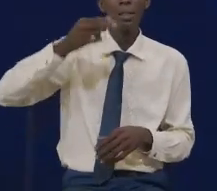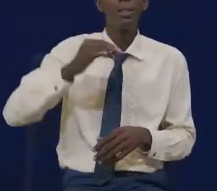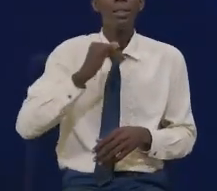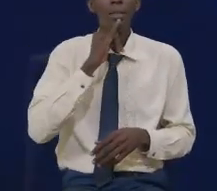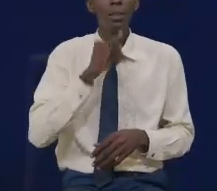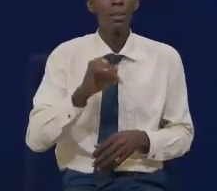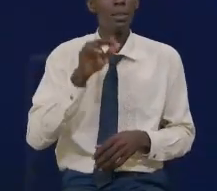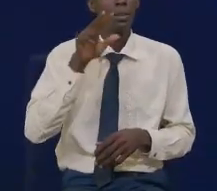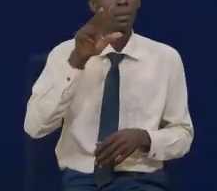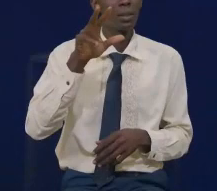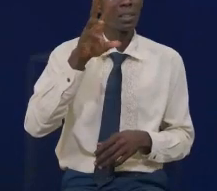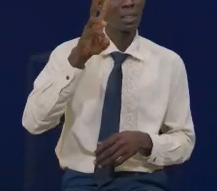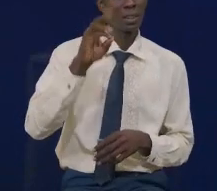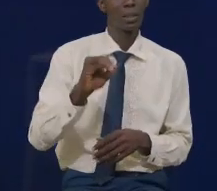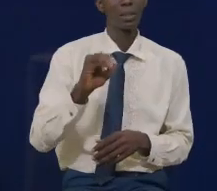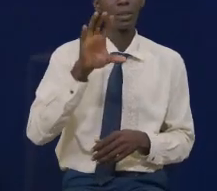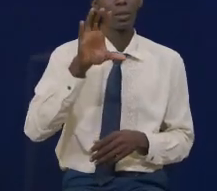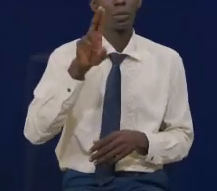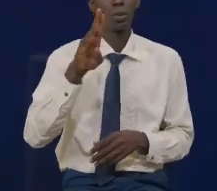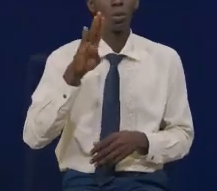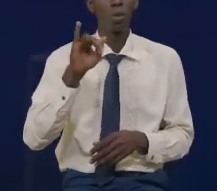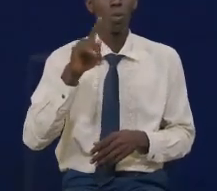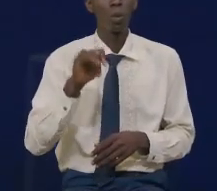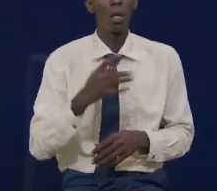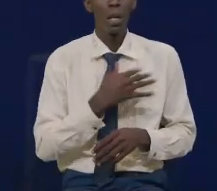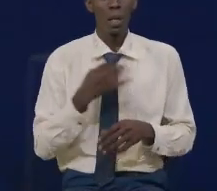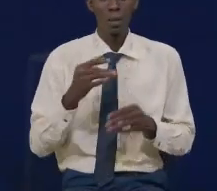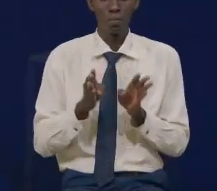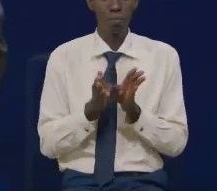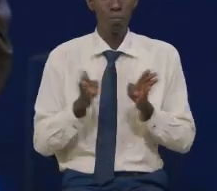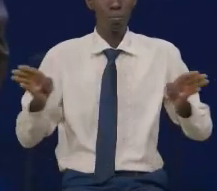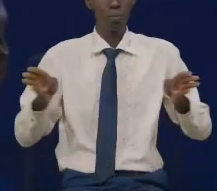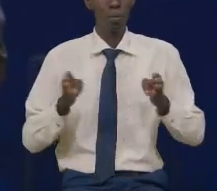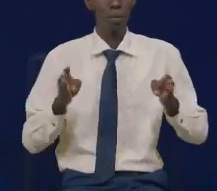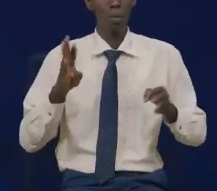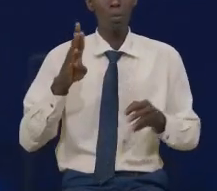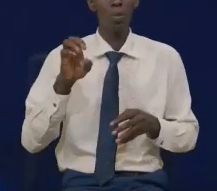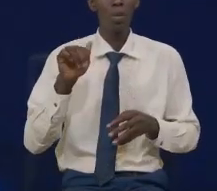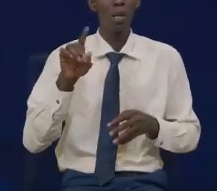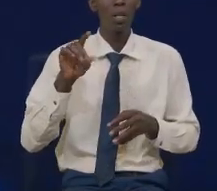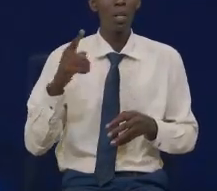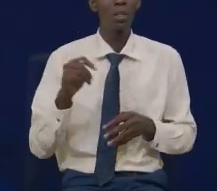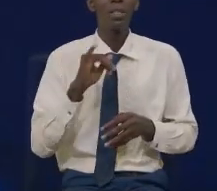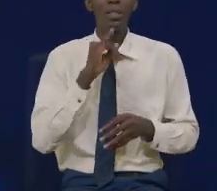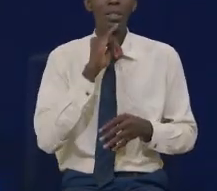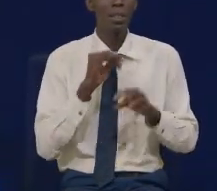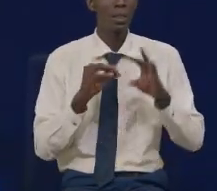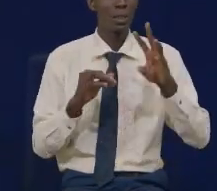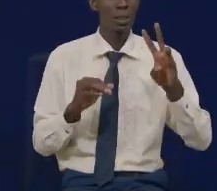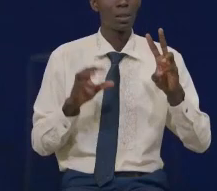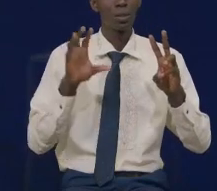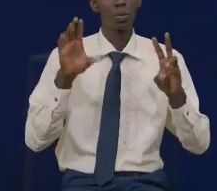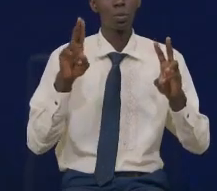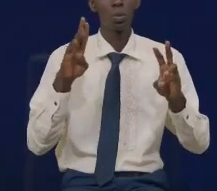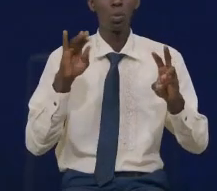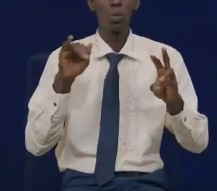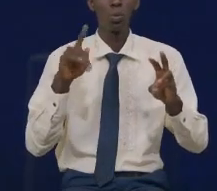3 cubits and the breadth thereof 6 cubits.